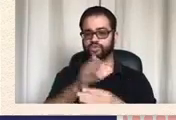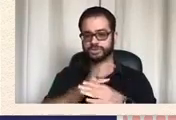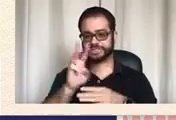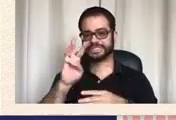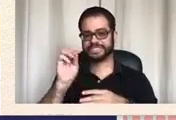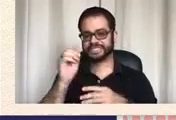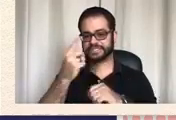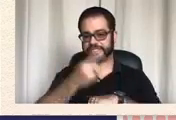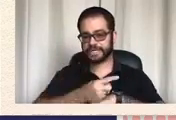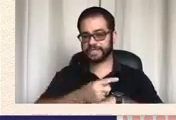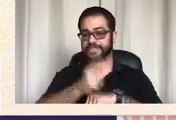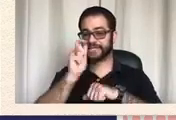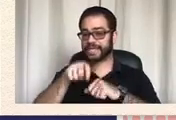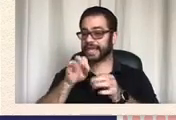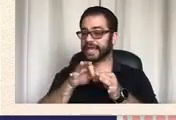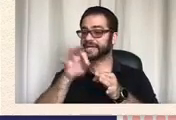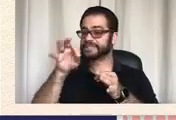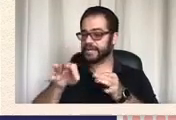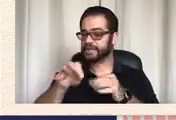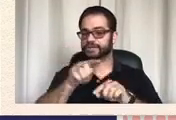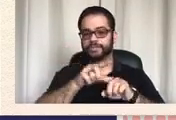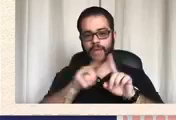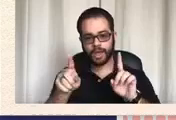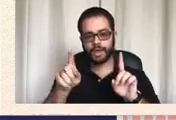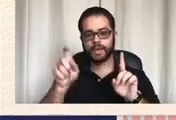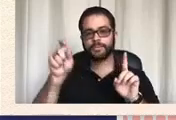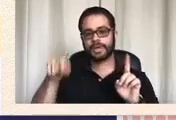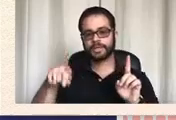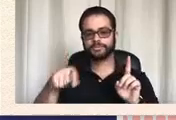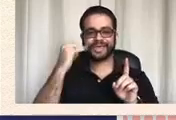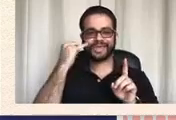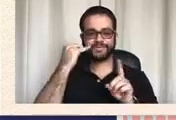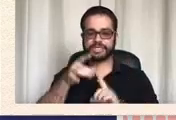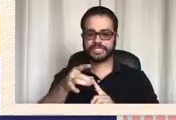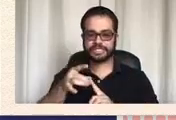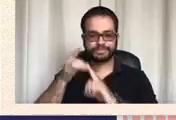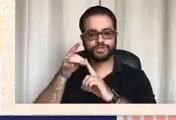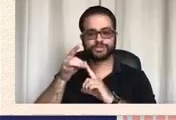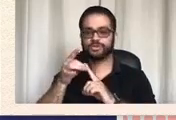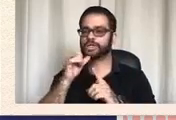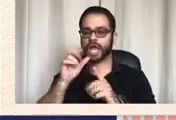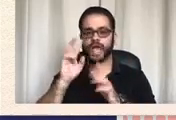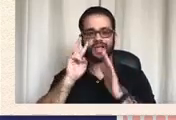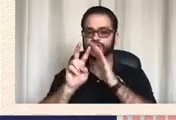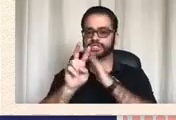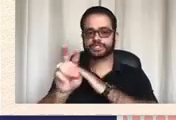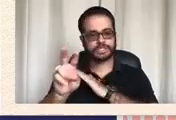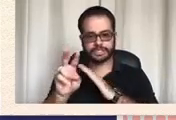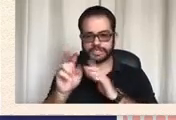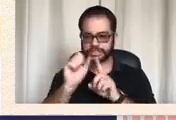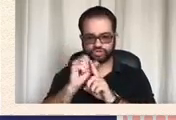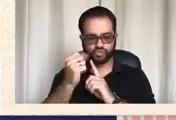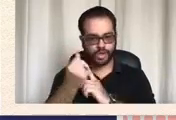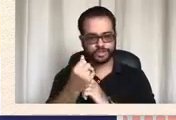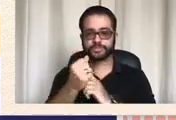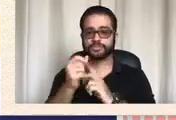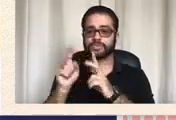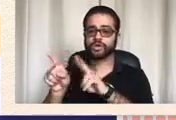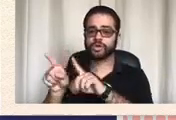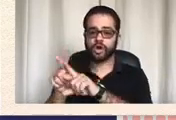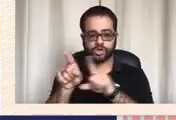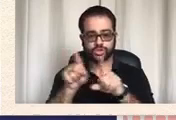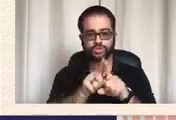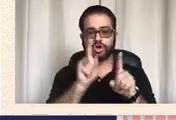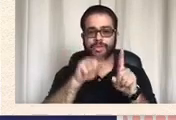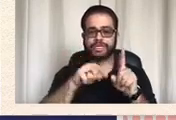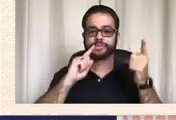but it must be if it's an exceptional or unforeseen circumstances, and it must be agreed to by the client, in